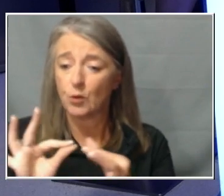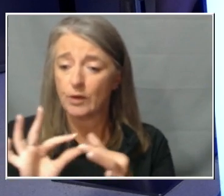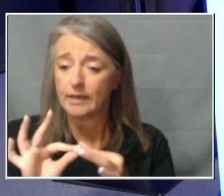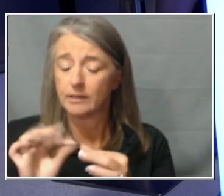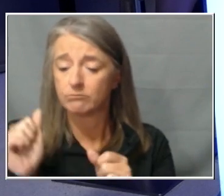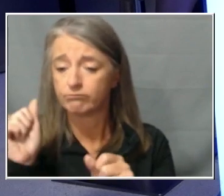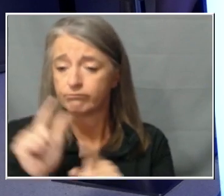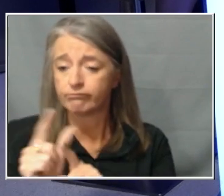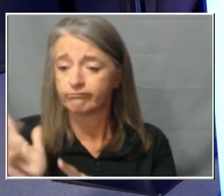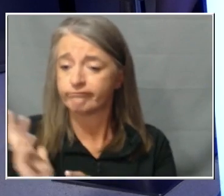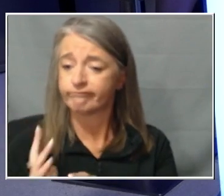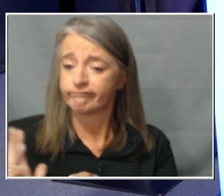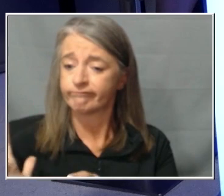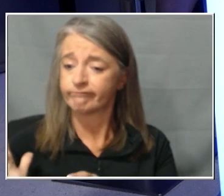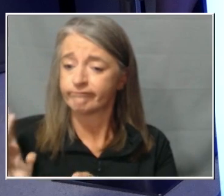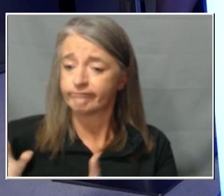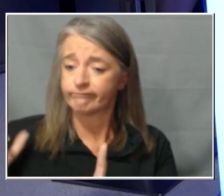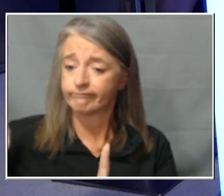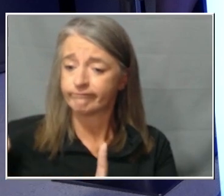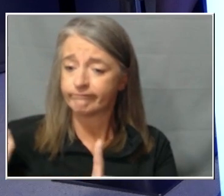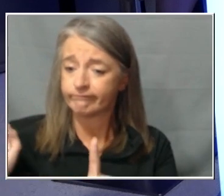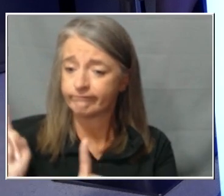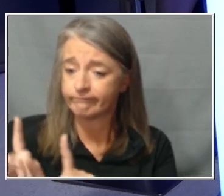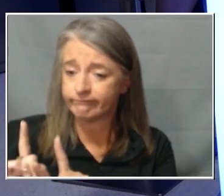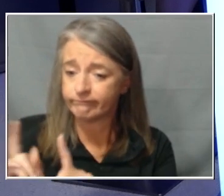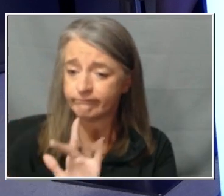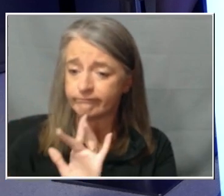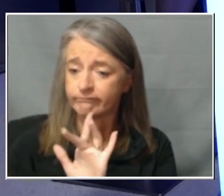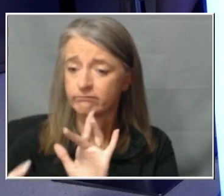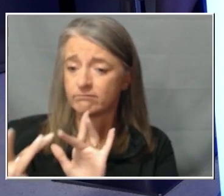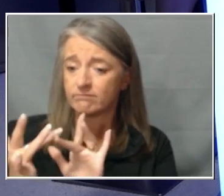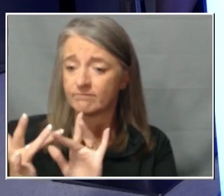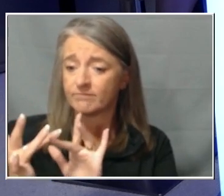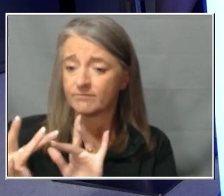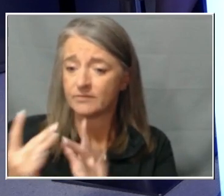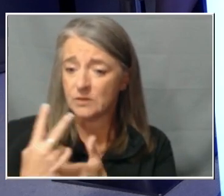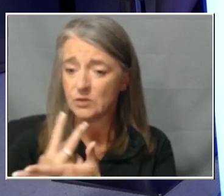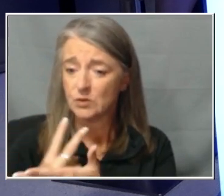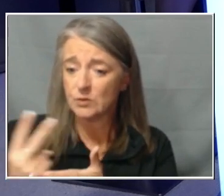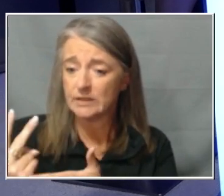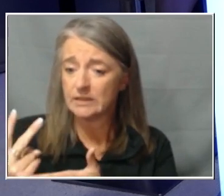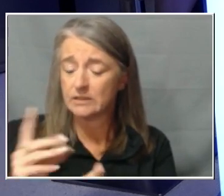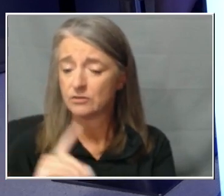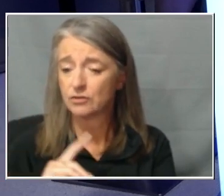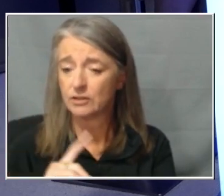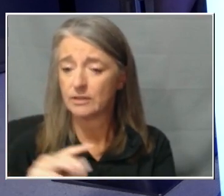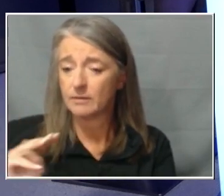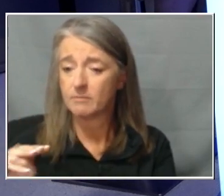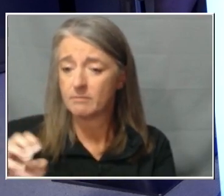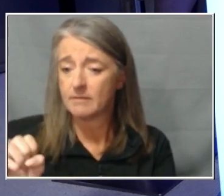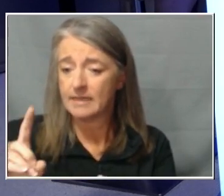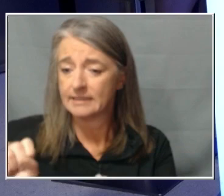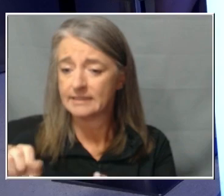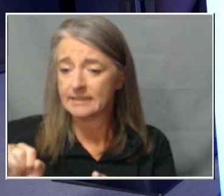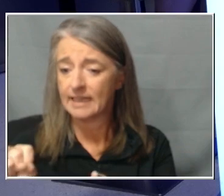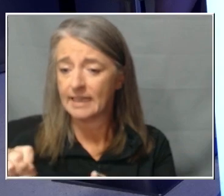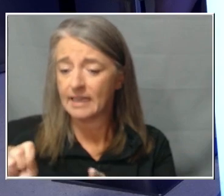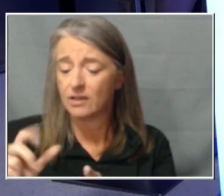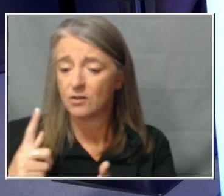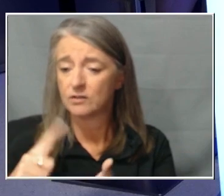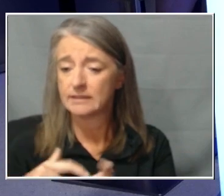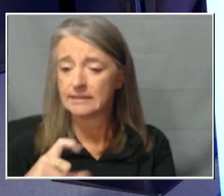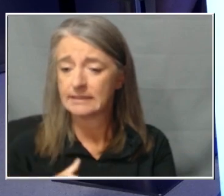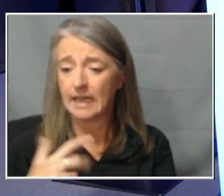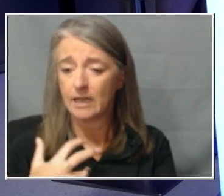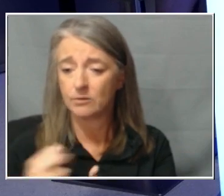from the past comes and reaches out just in a couple of weeks of Dr. Ahmed saying, we're running out of time. What are your thoughts on that? We were. It